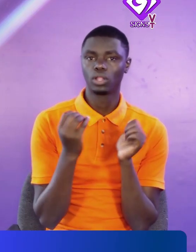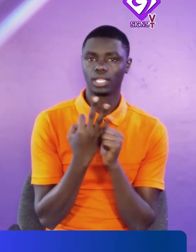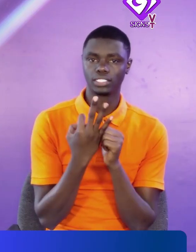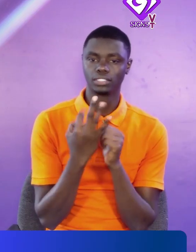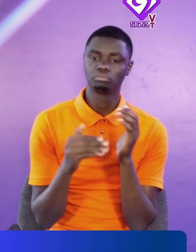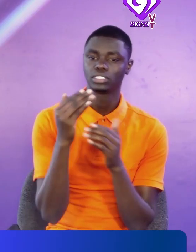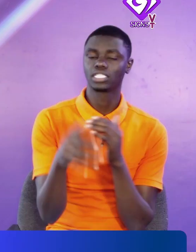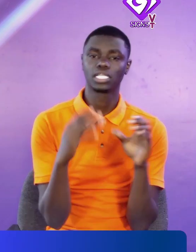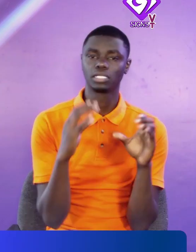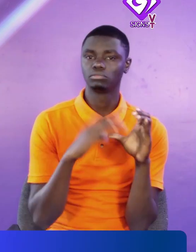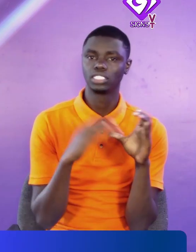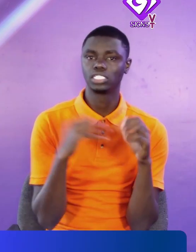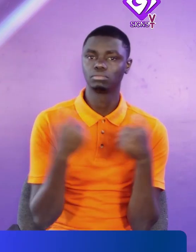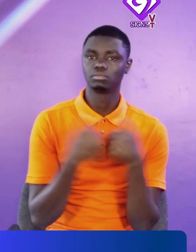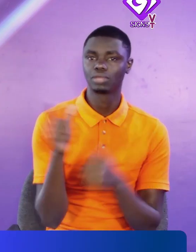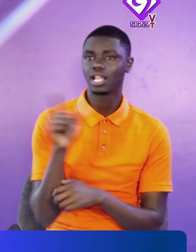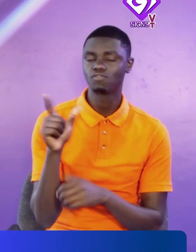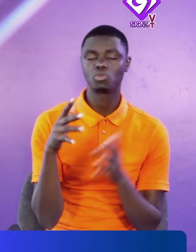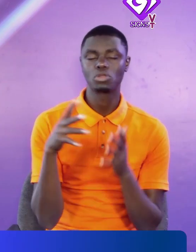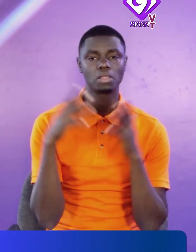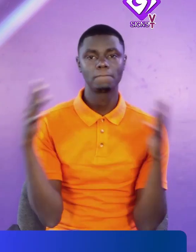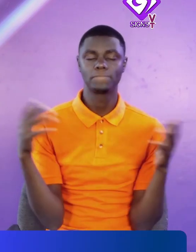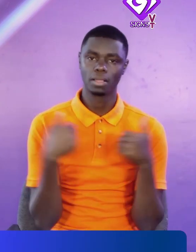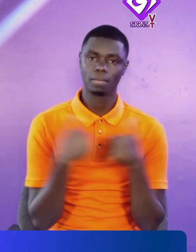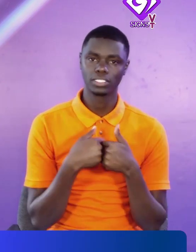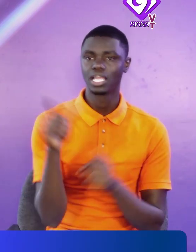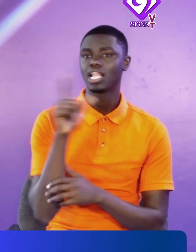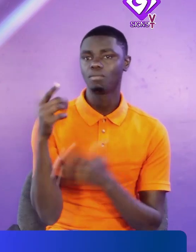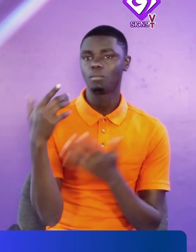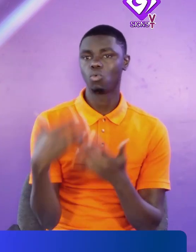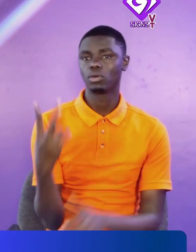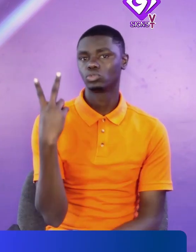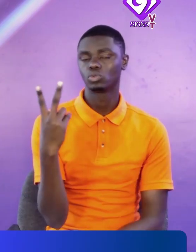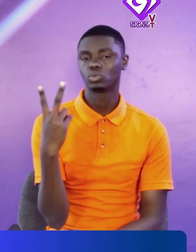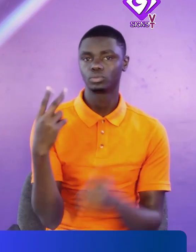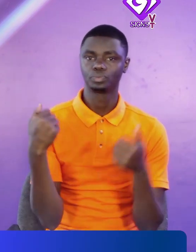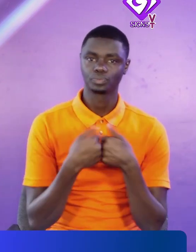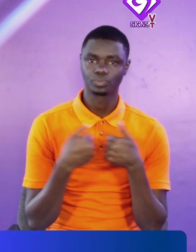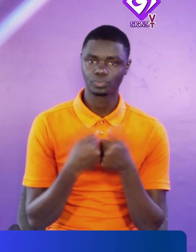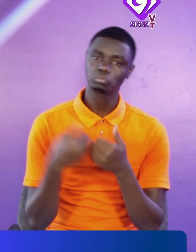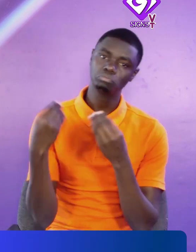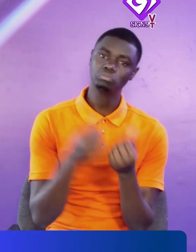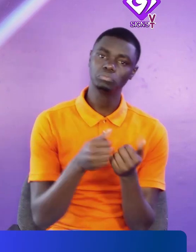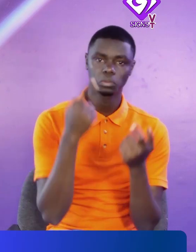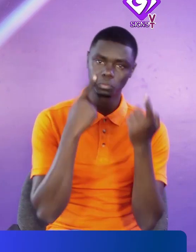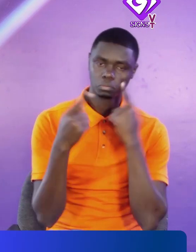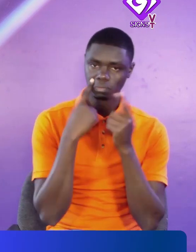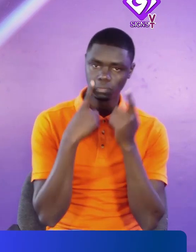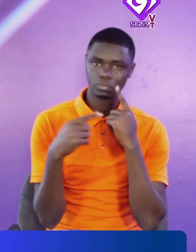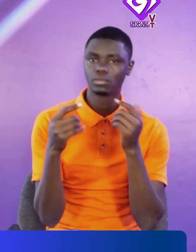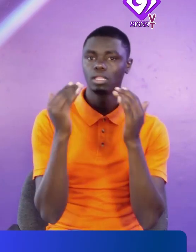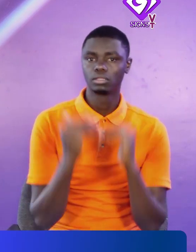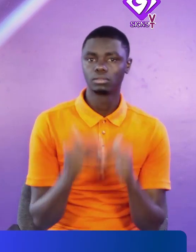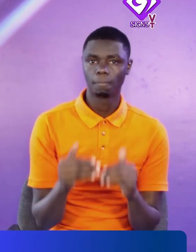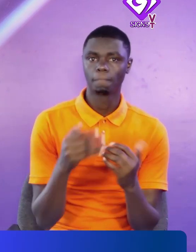Chelsea versus Liverpool. Hii ni game kubwa. Liverpool wame lose 2 games consecutive, wamepigwa na Crystal Palace League alafu wakapigwa na